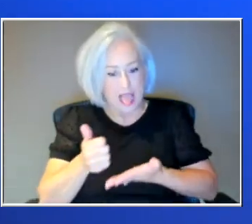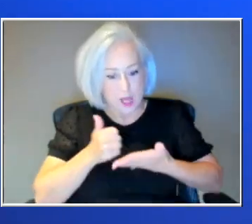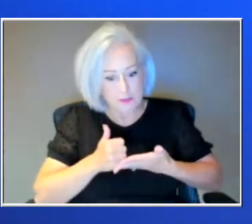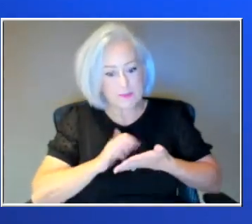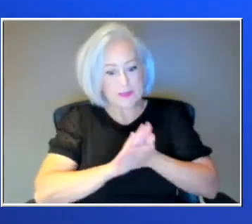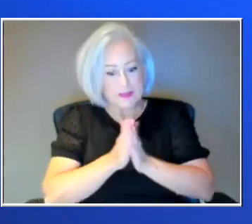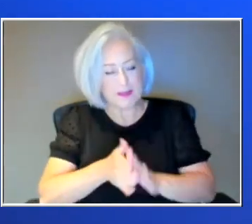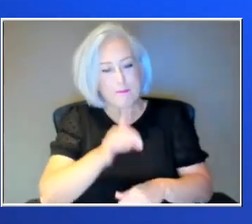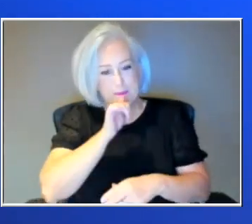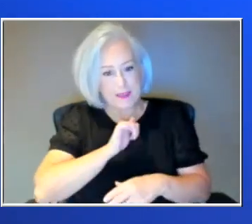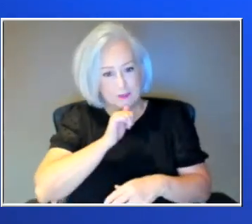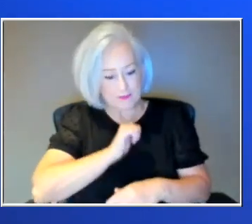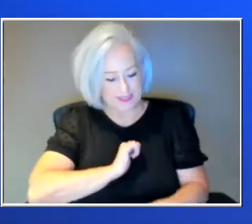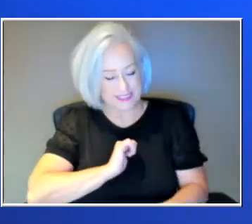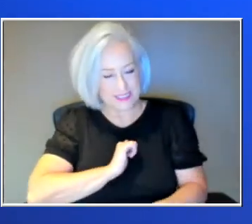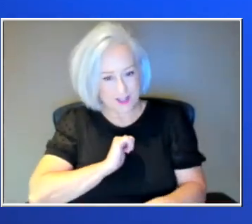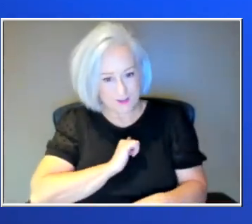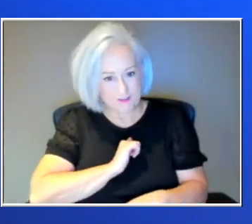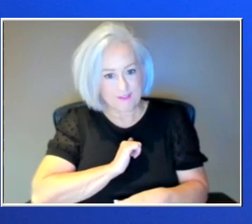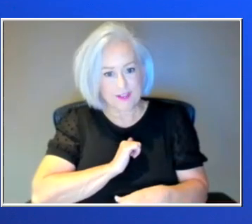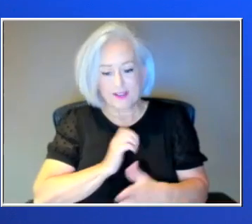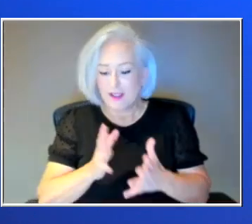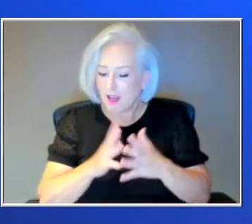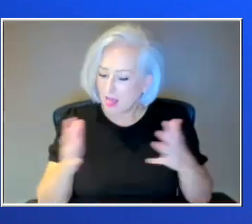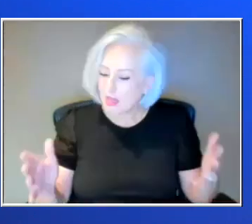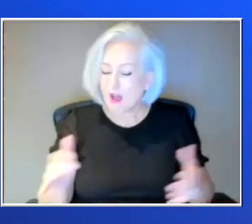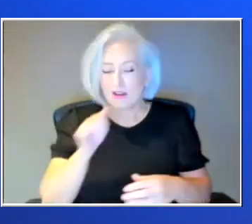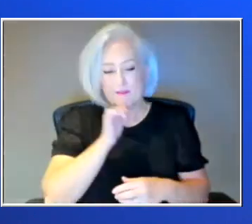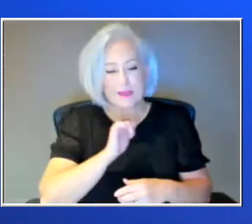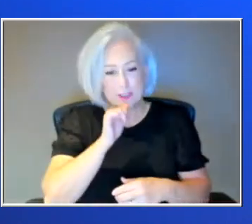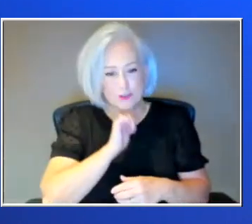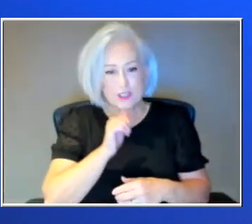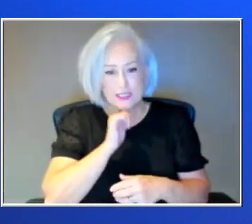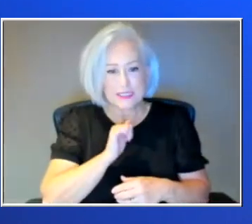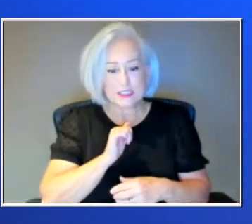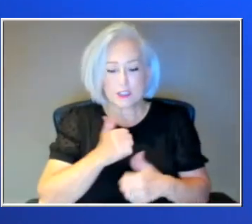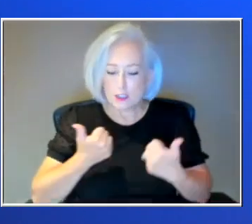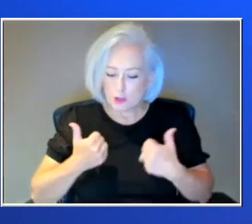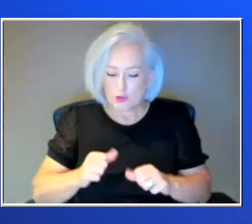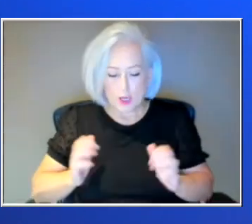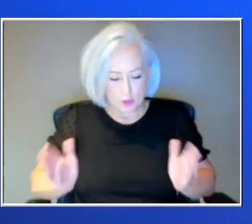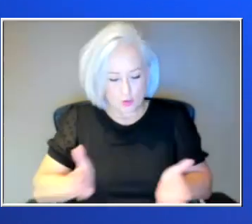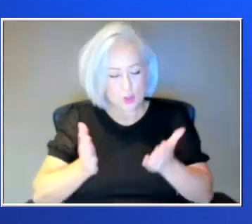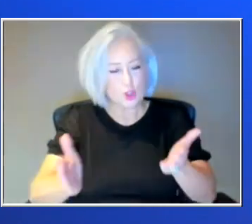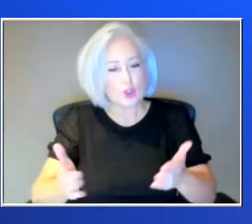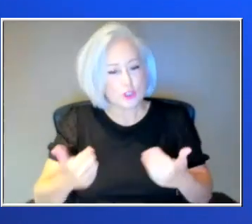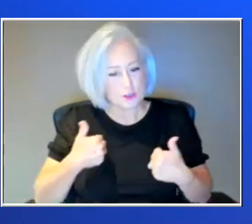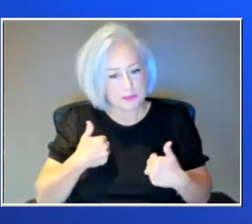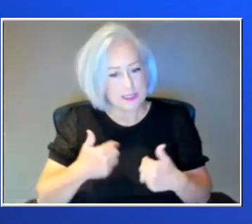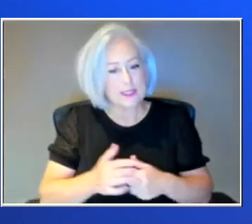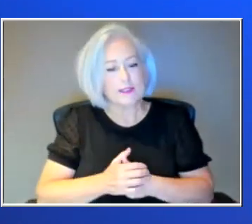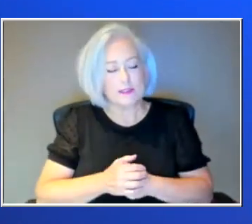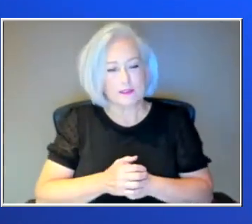But just lots of patience, and just really being encouraging, and